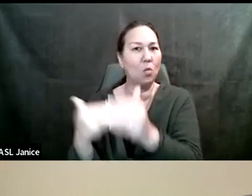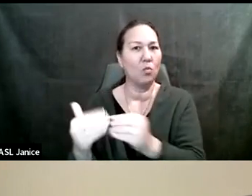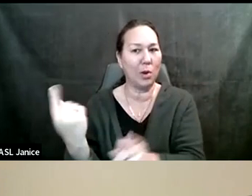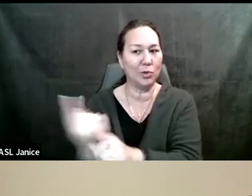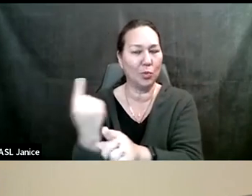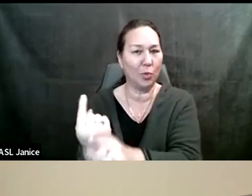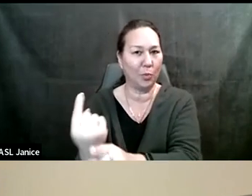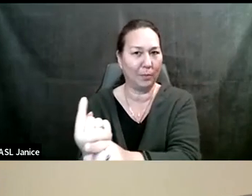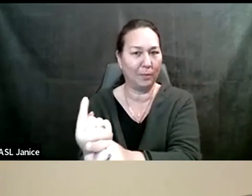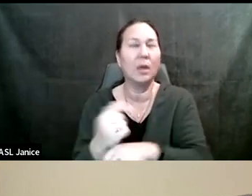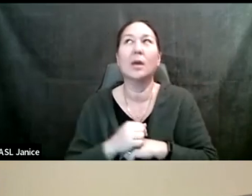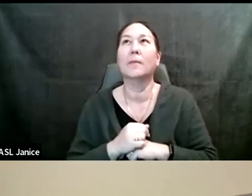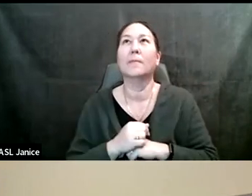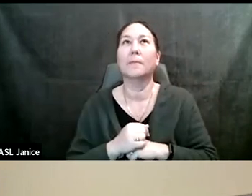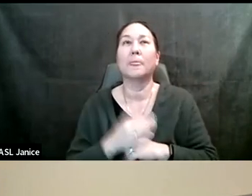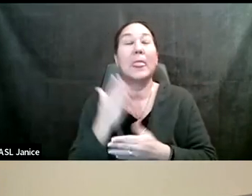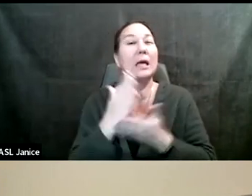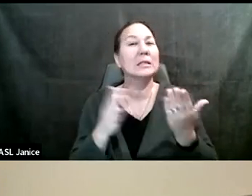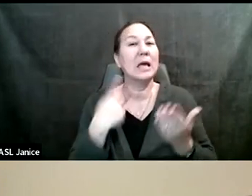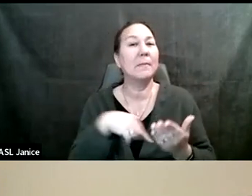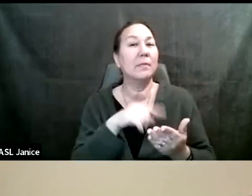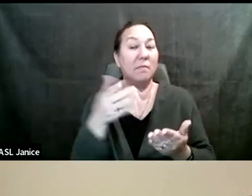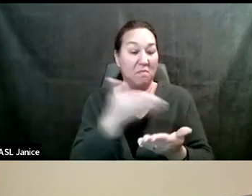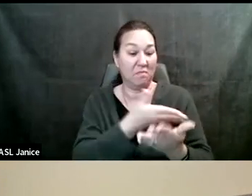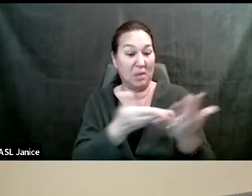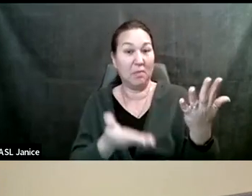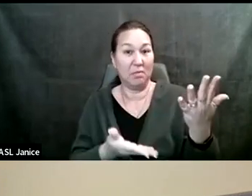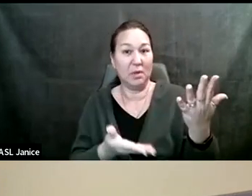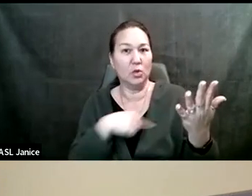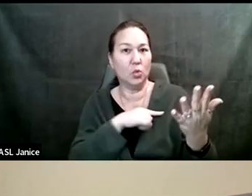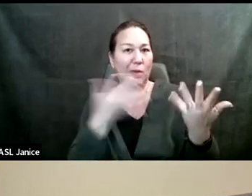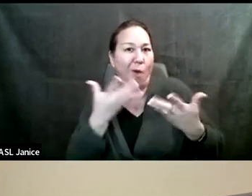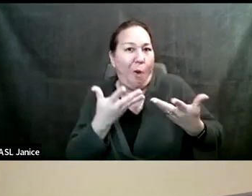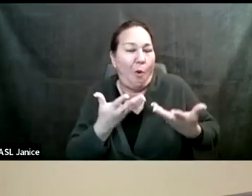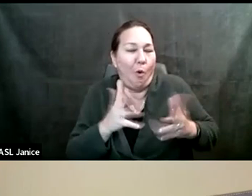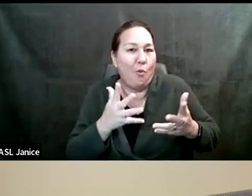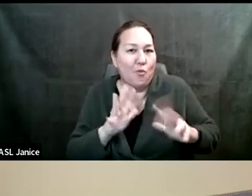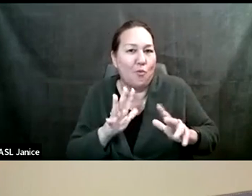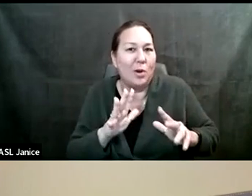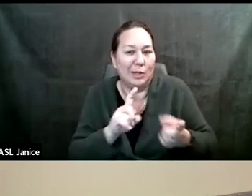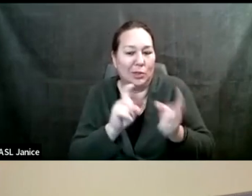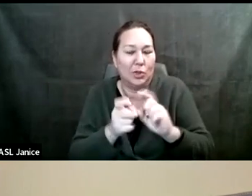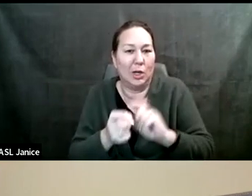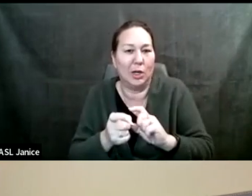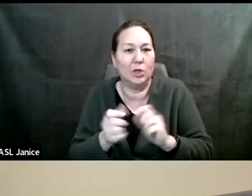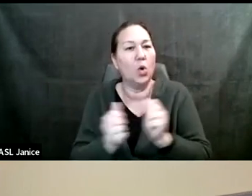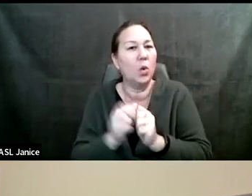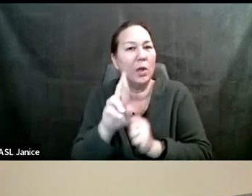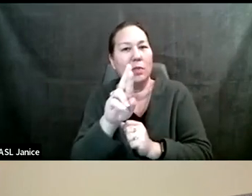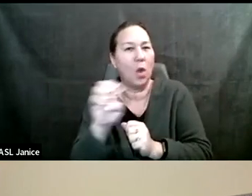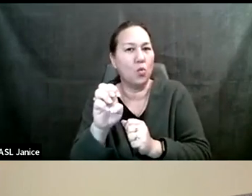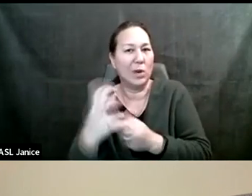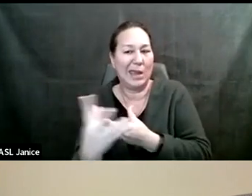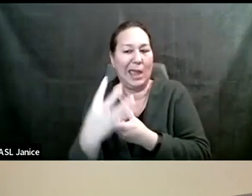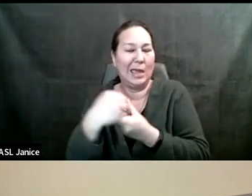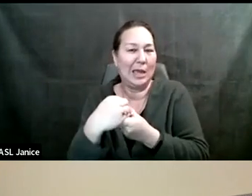so some of these that we've already taken as steps a change in the re-engagement center where they're